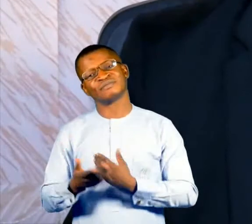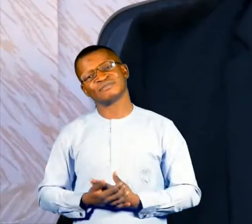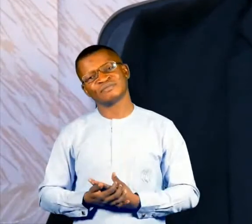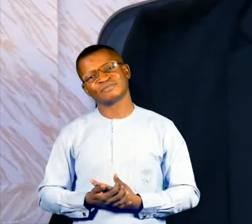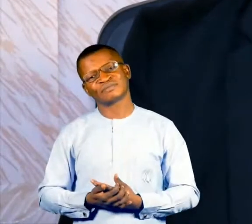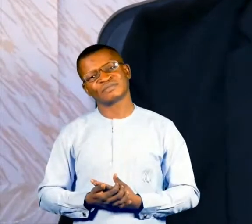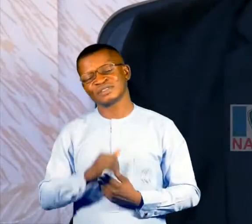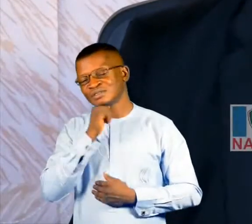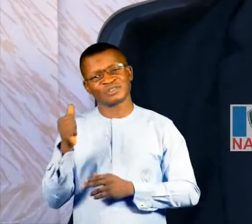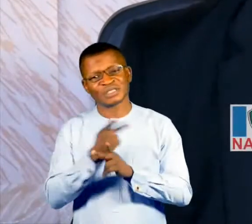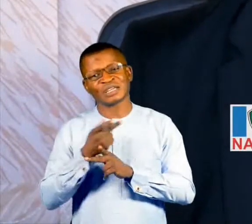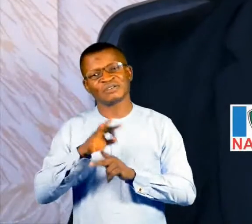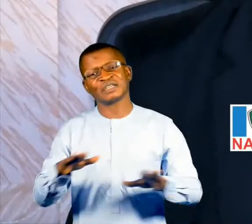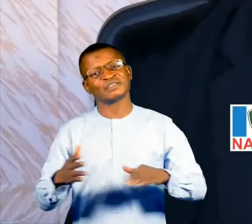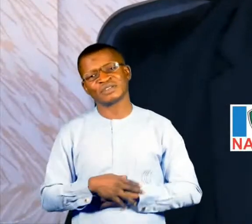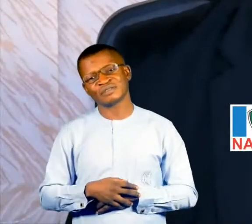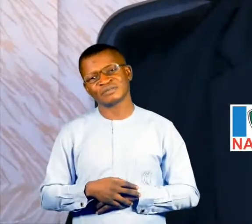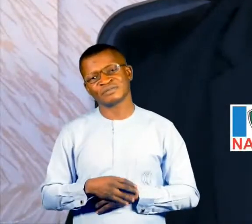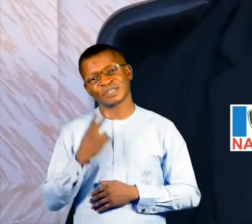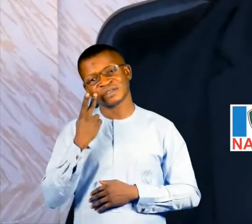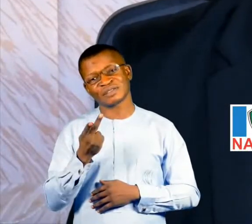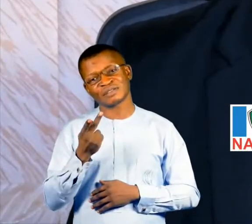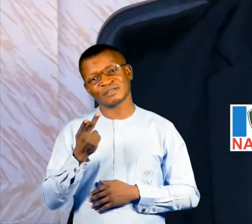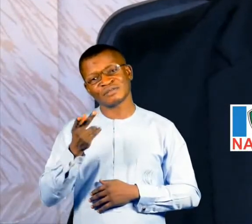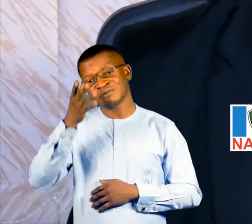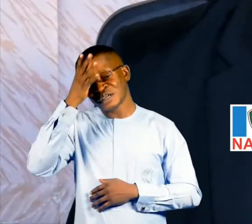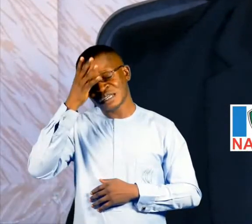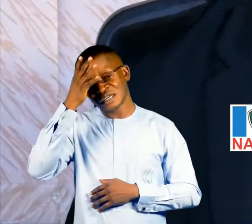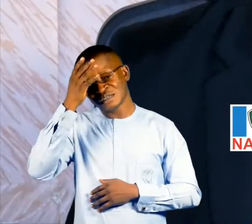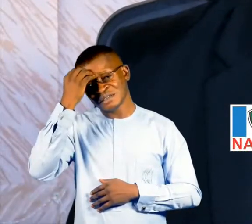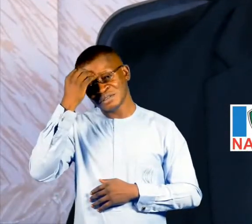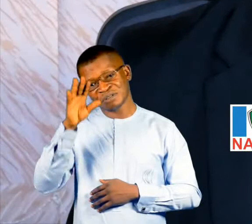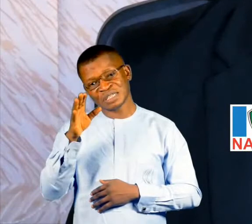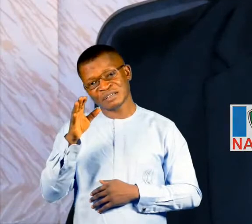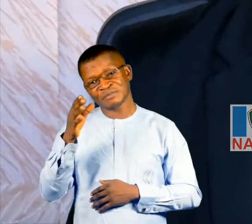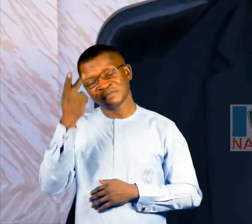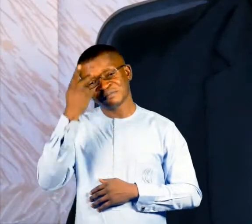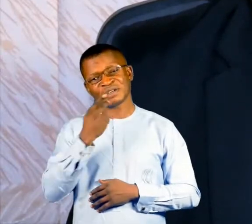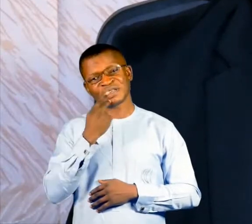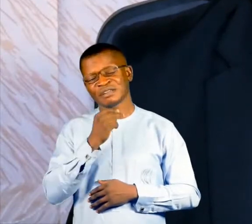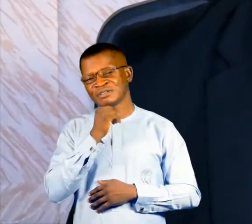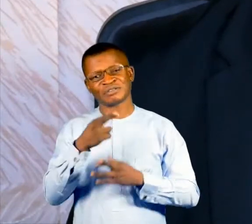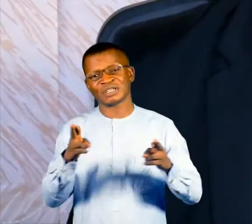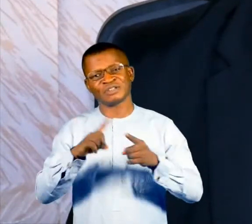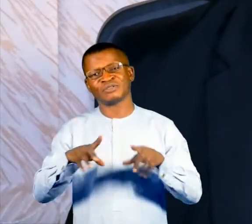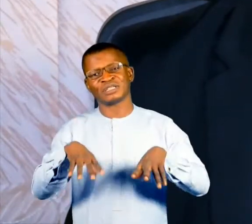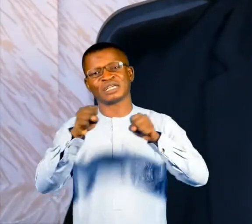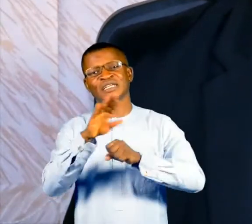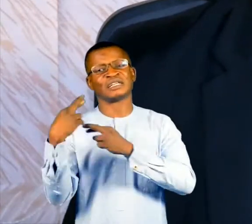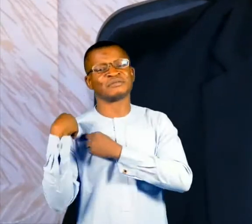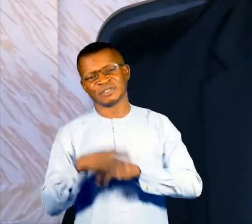children, and they say whatever happens, let our destiny speak. So absentee fathers, parents not being alive